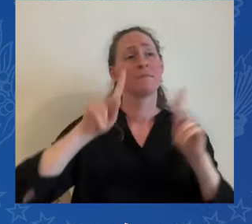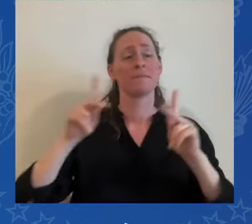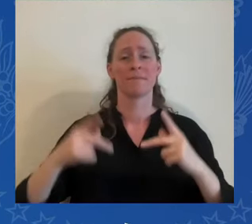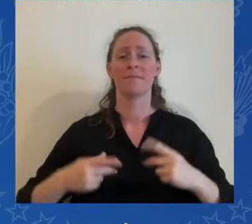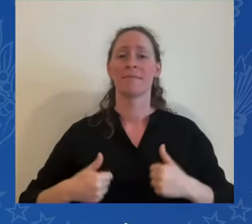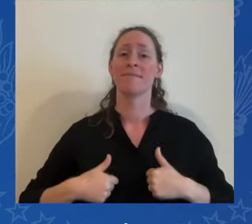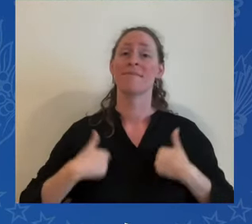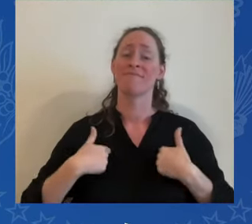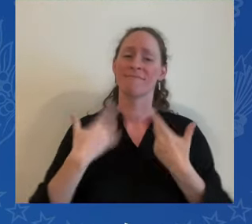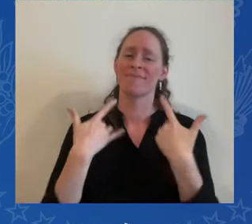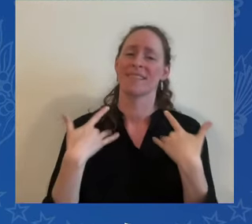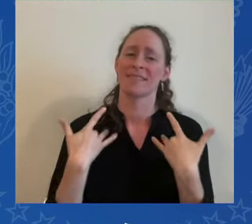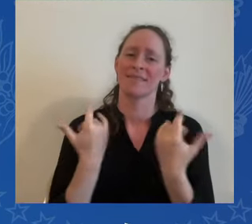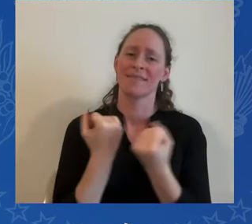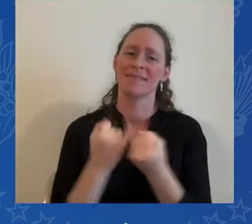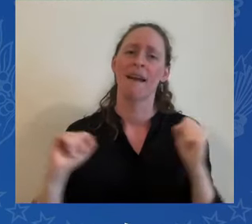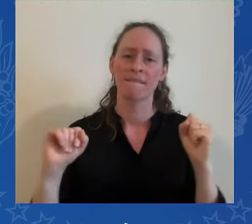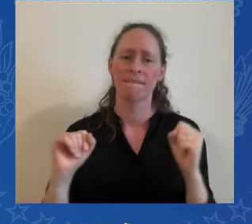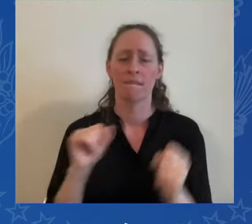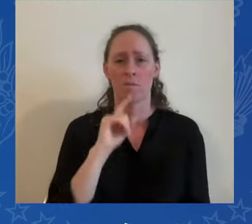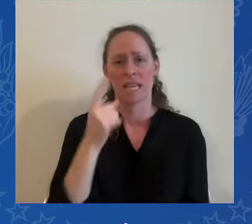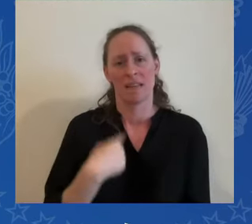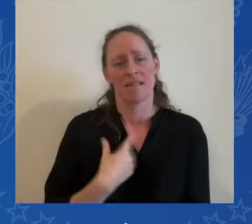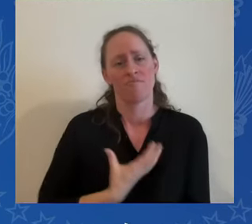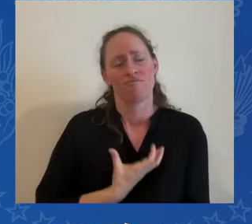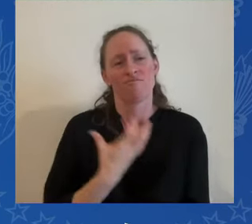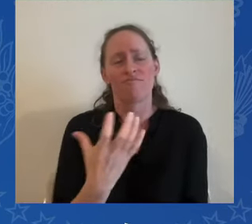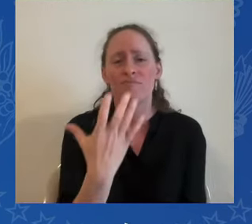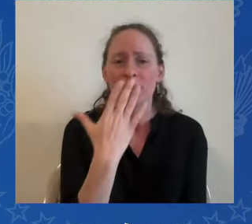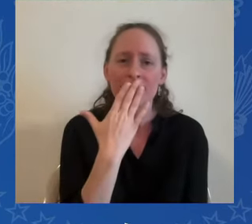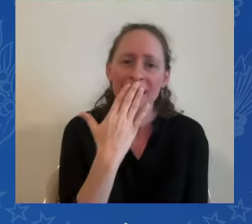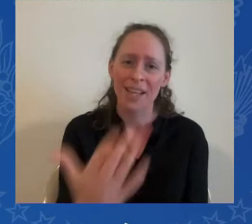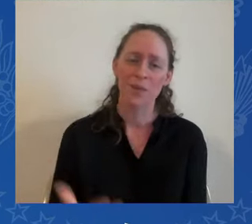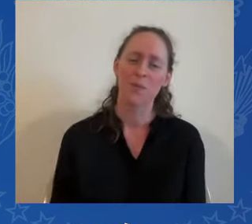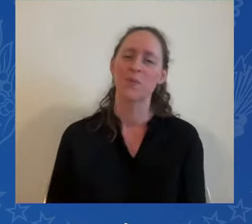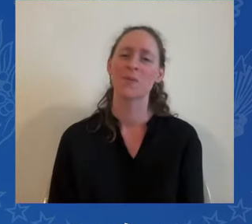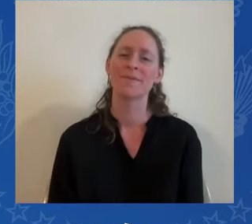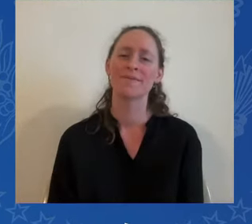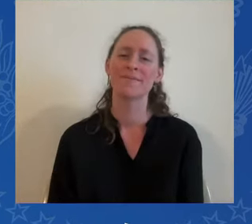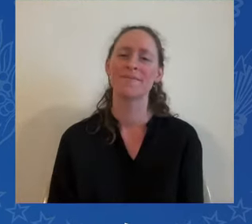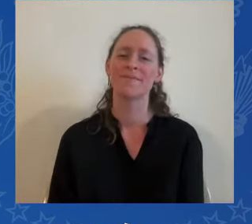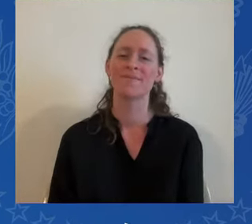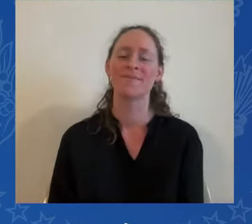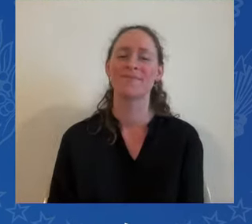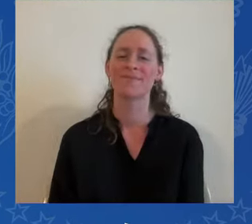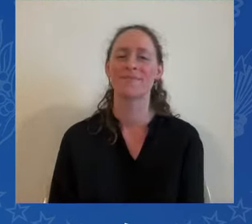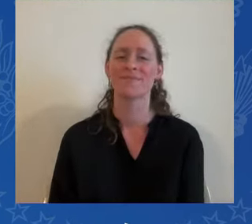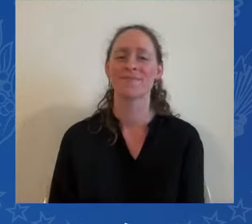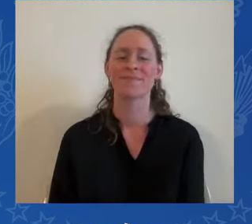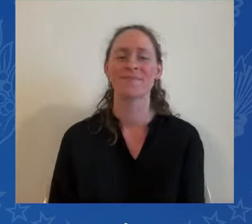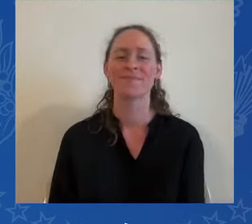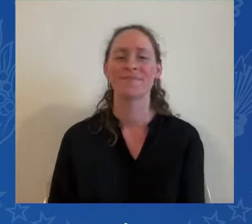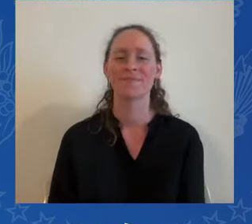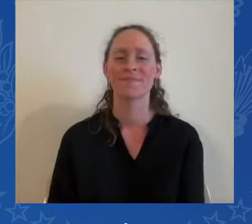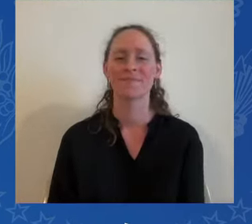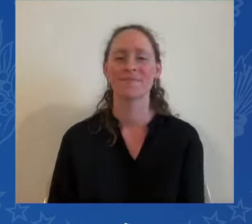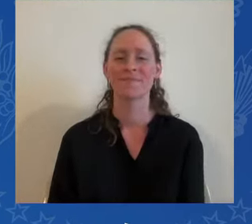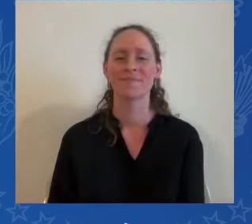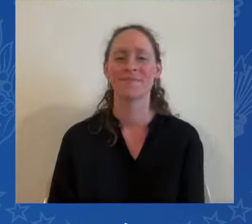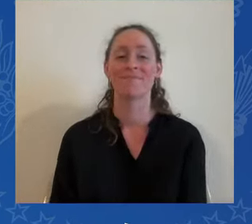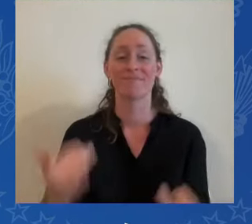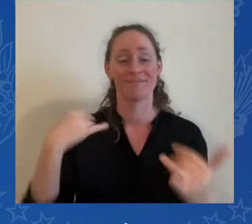Justice, thank you. I am now honored to introduce President Biden, who will confer